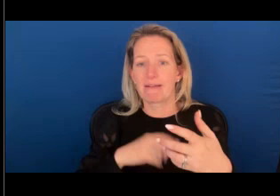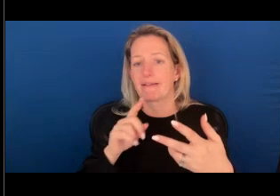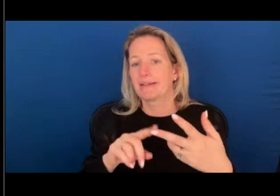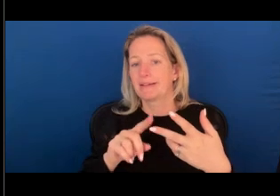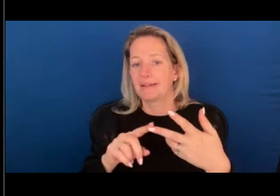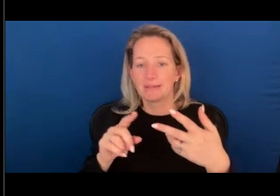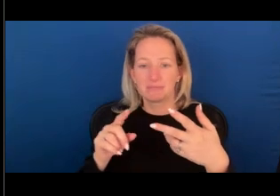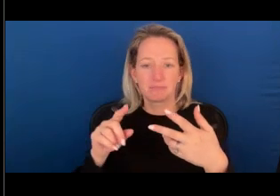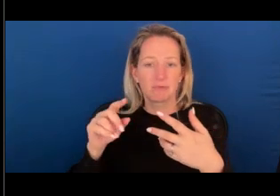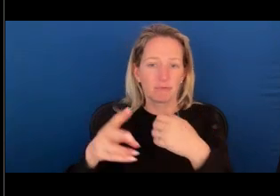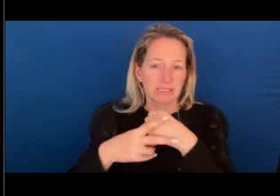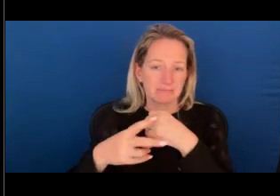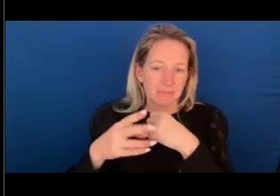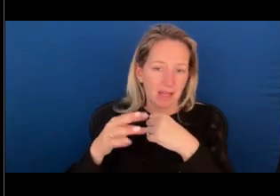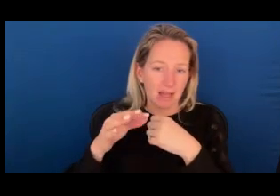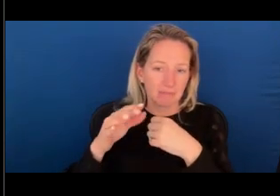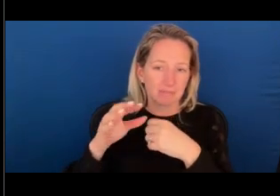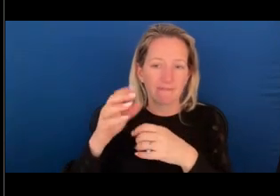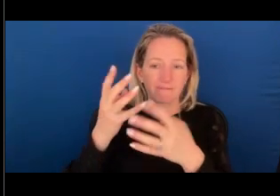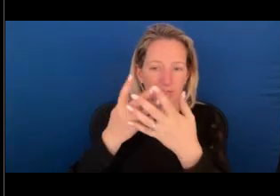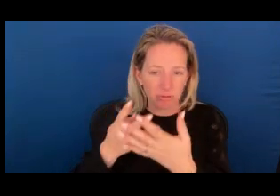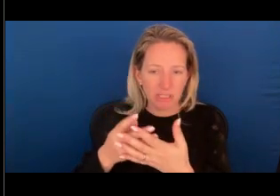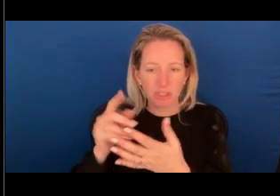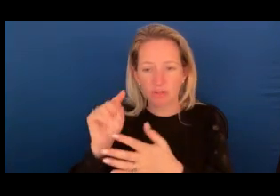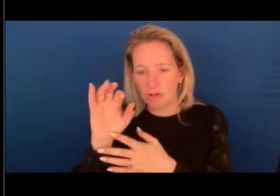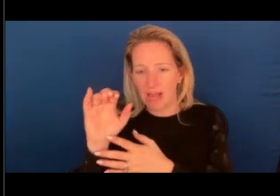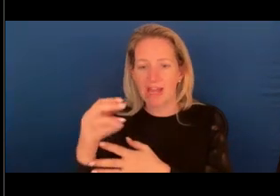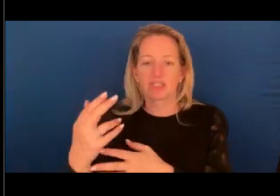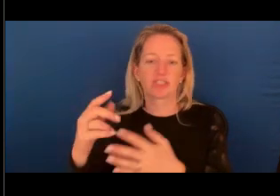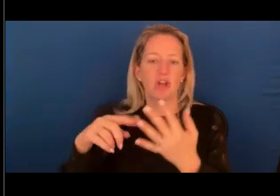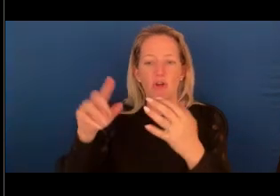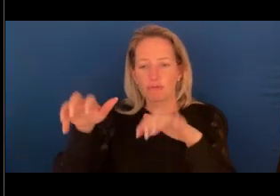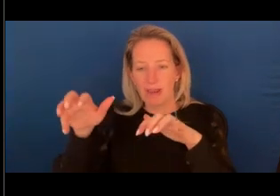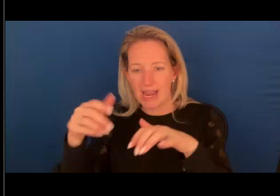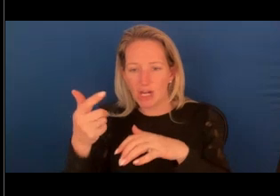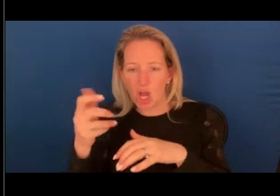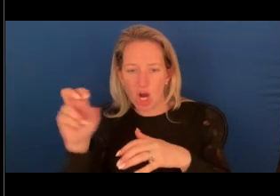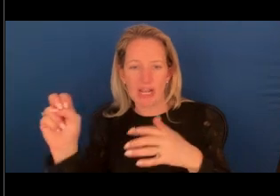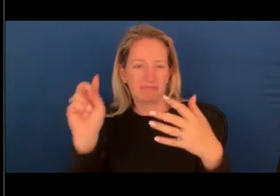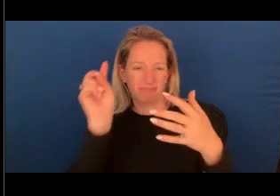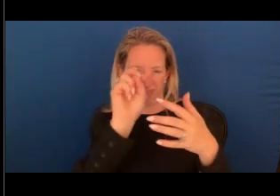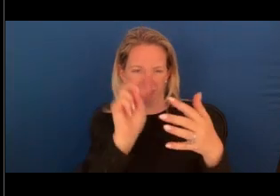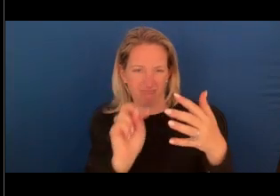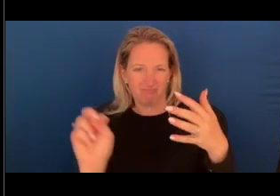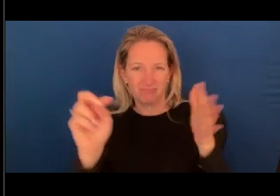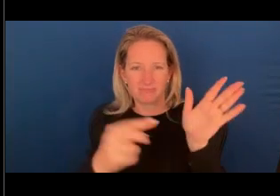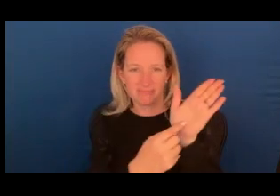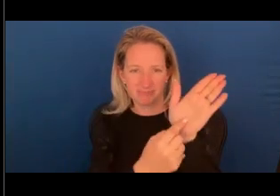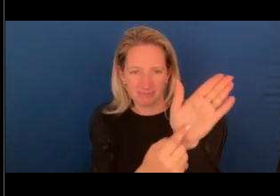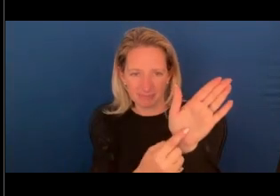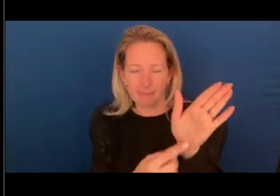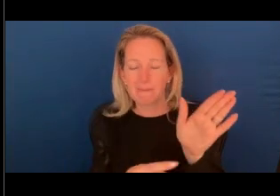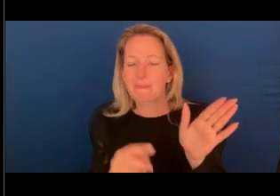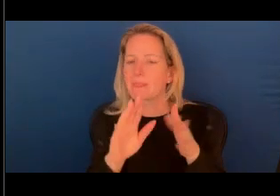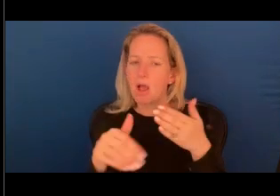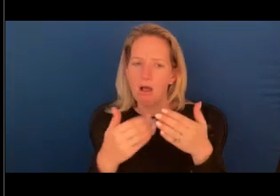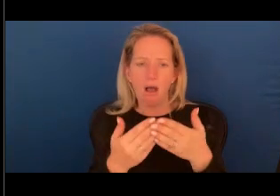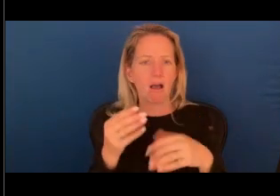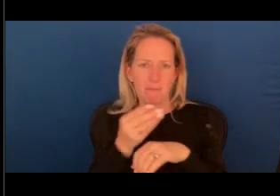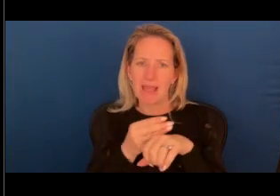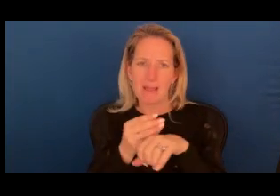swale, exfiltration trench, and rain garden. So again, all of these sites are in Miami area. A lot of them are in prioritized areas, like